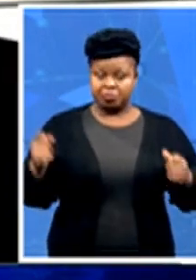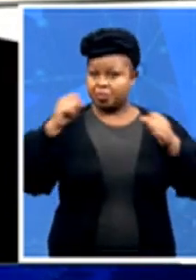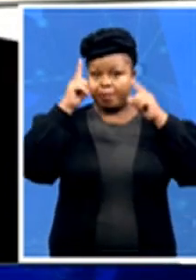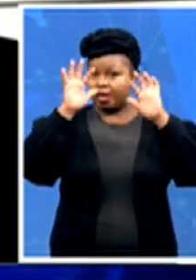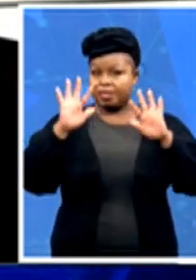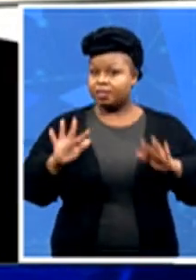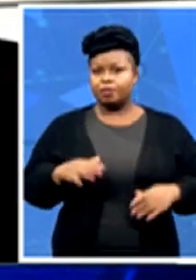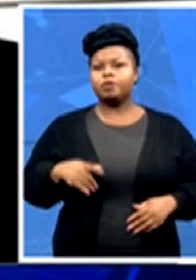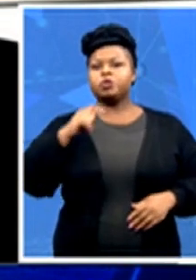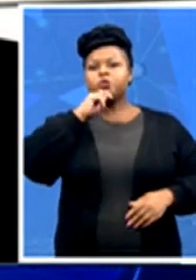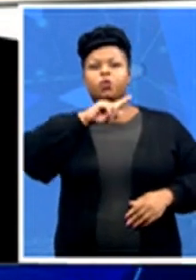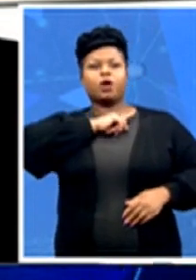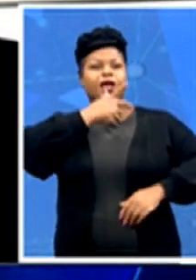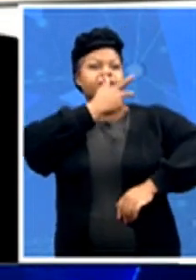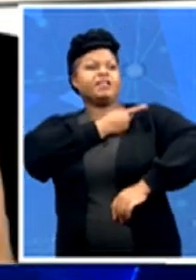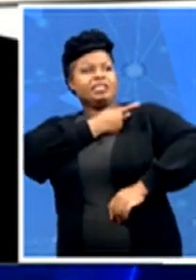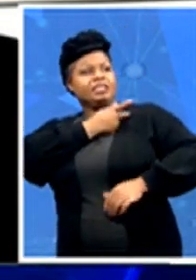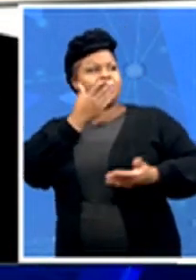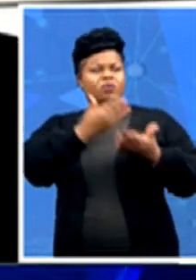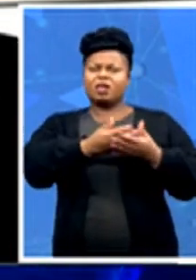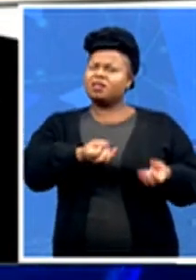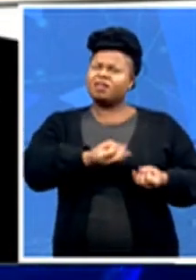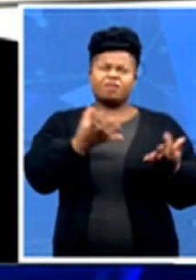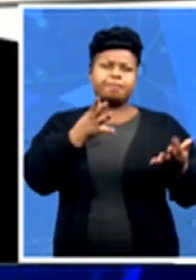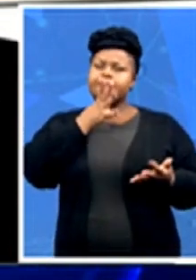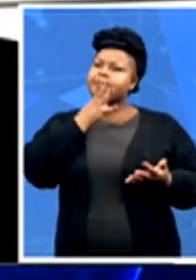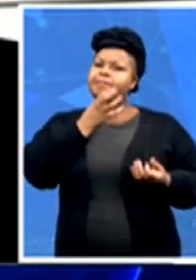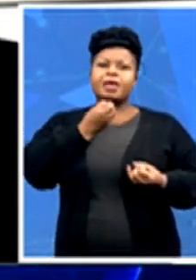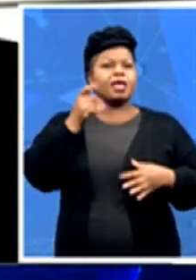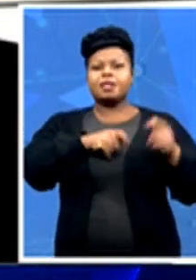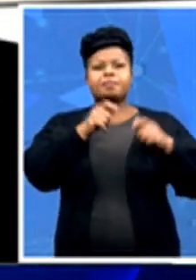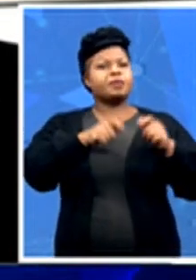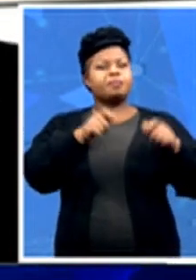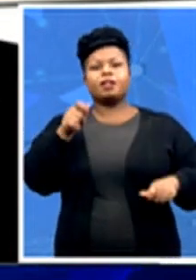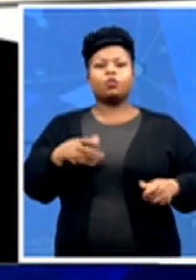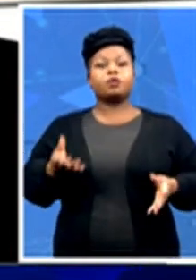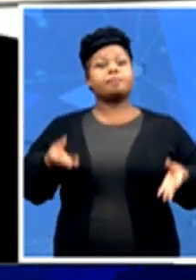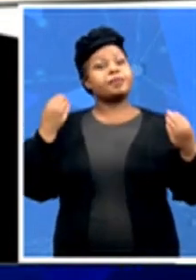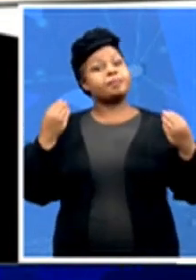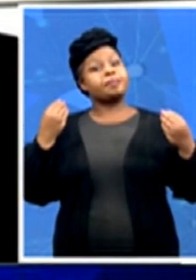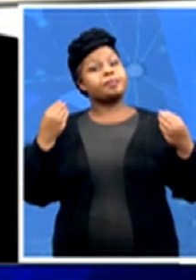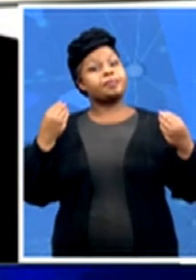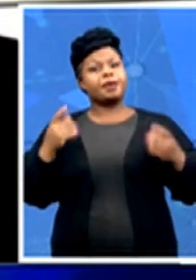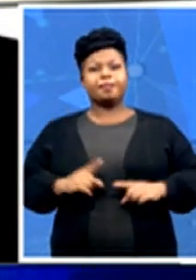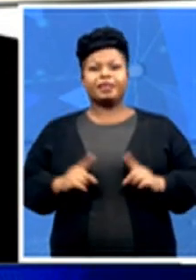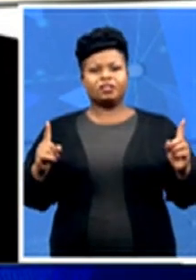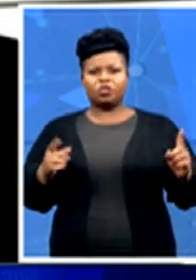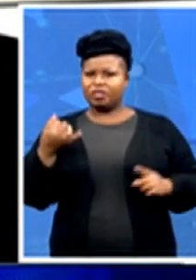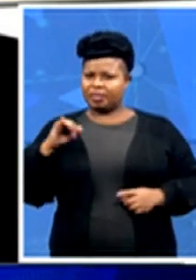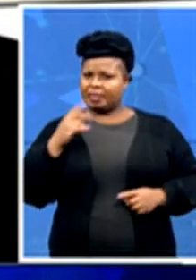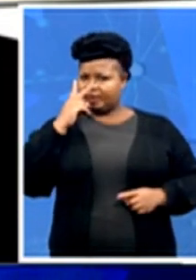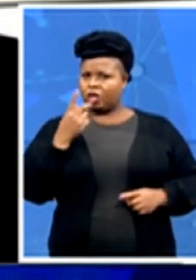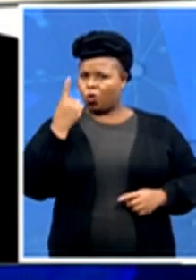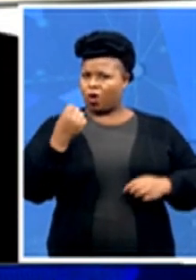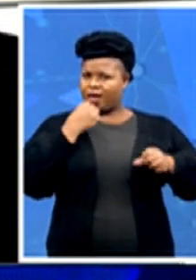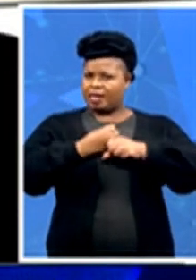where you've given so many millions, hundreds of millions of people doses, and you're seeing such a good safety profile. Now,